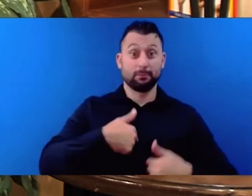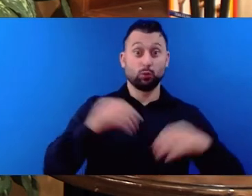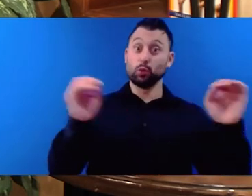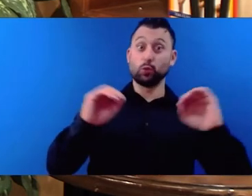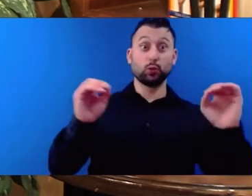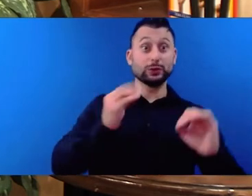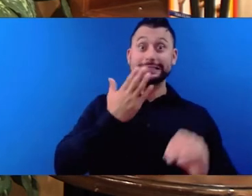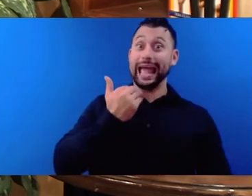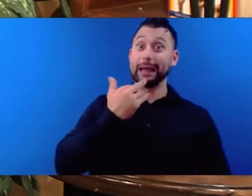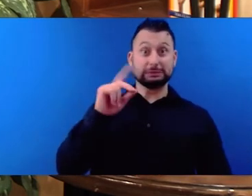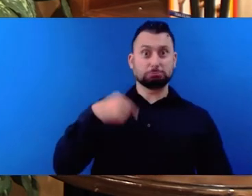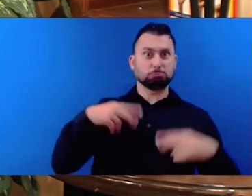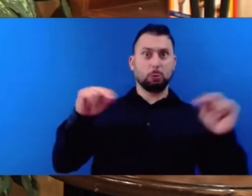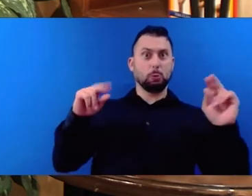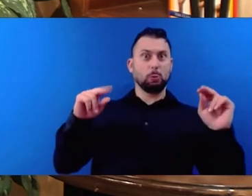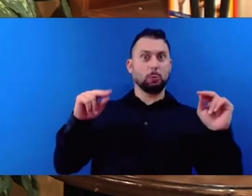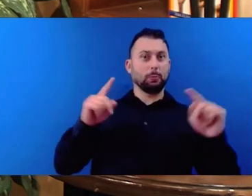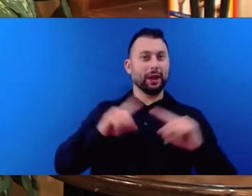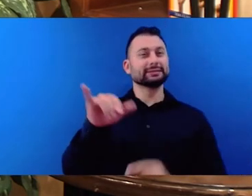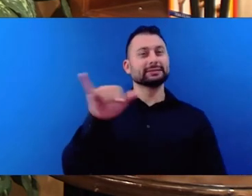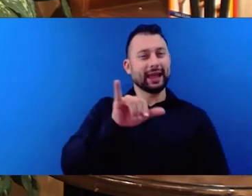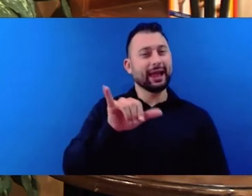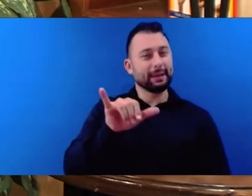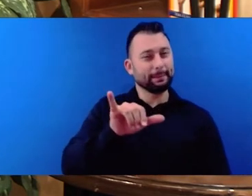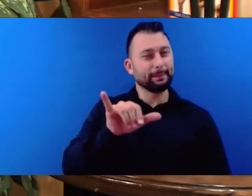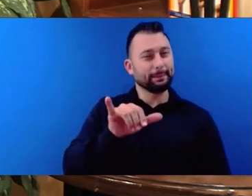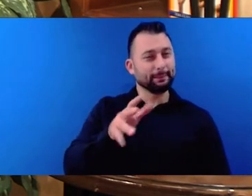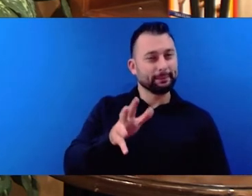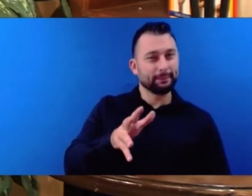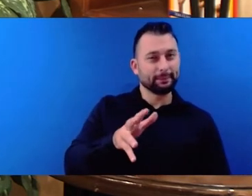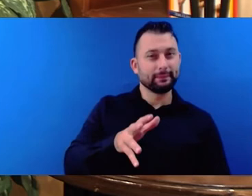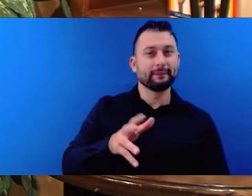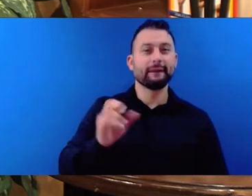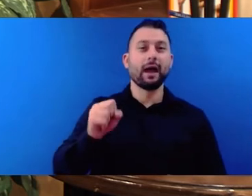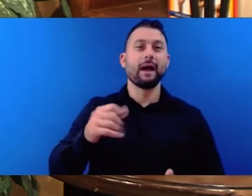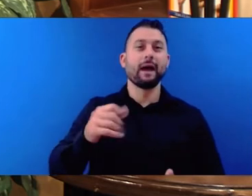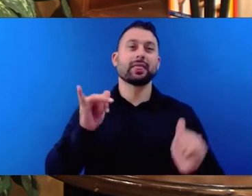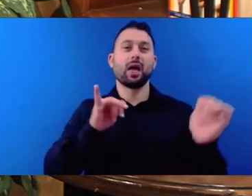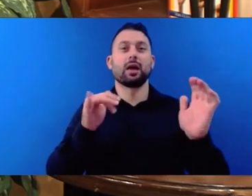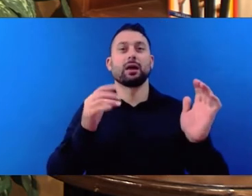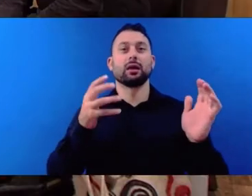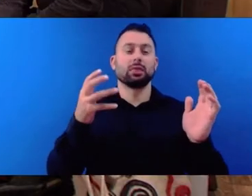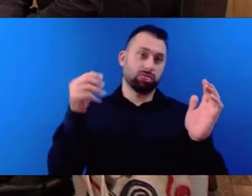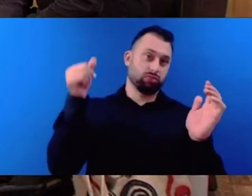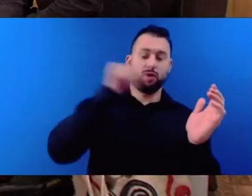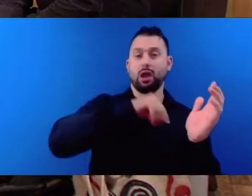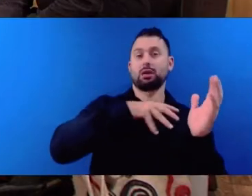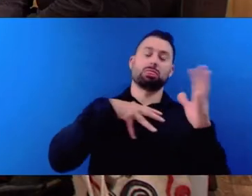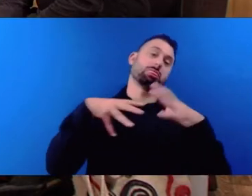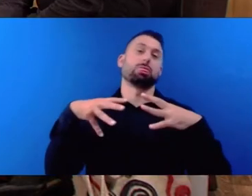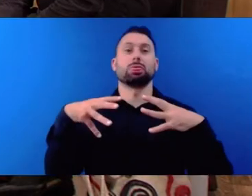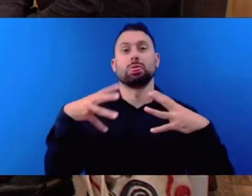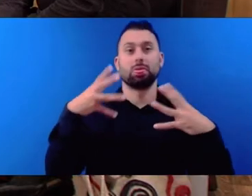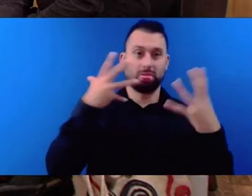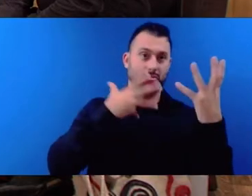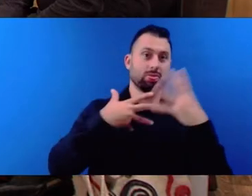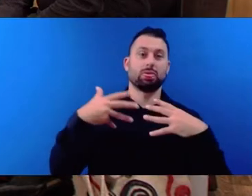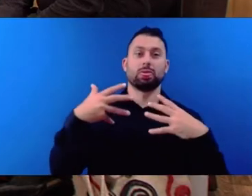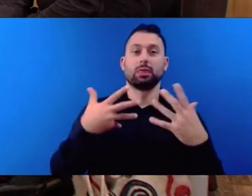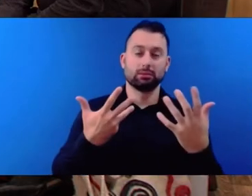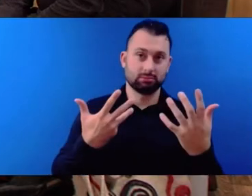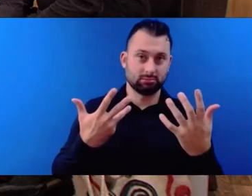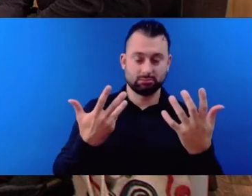and looking for diabetes. So those big symptoms would be weight loss, actually.